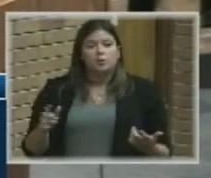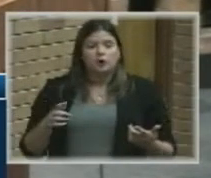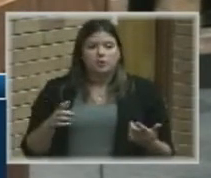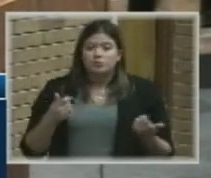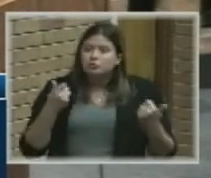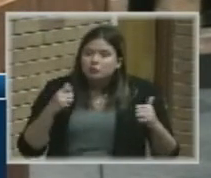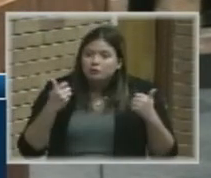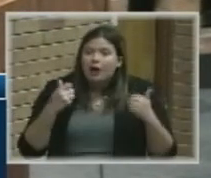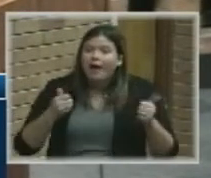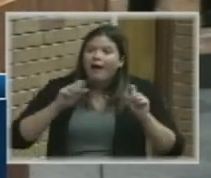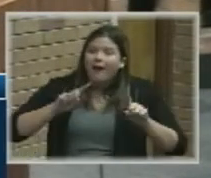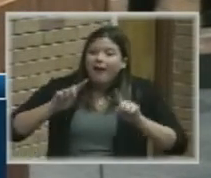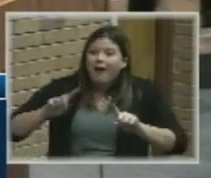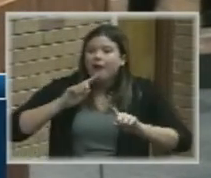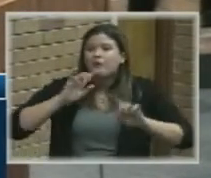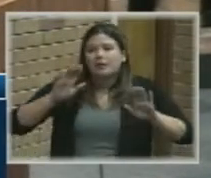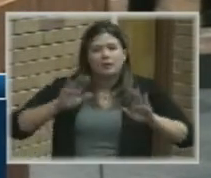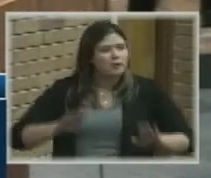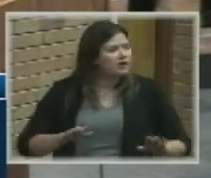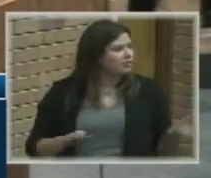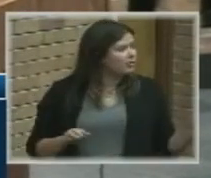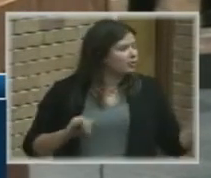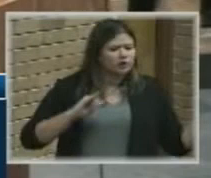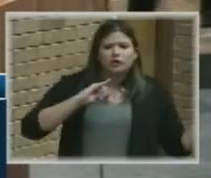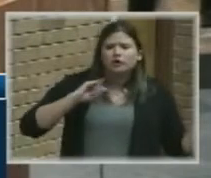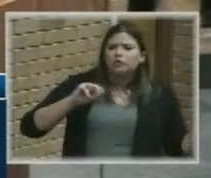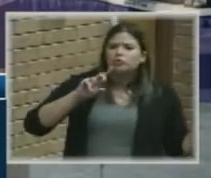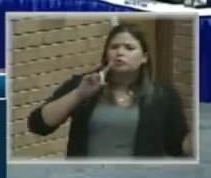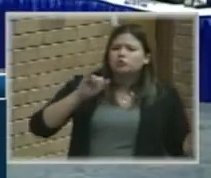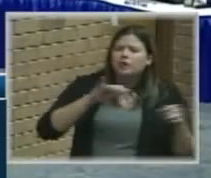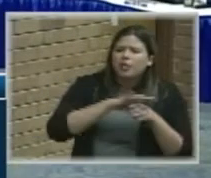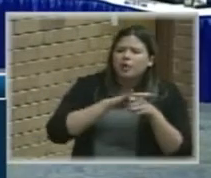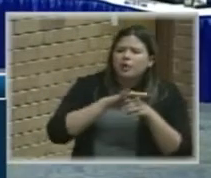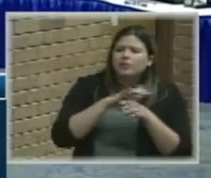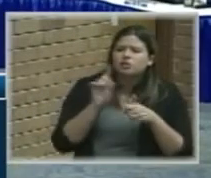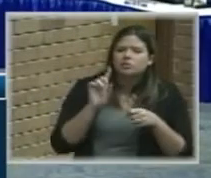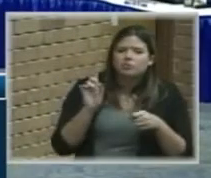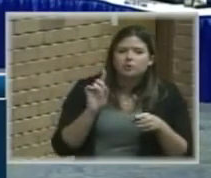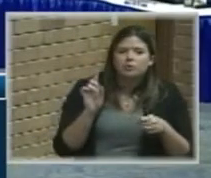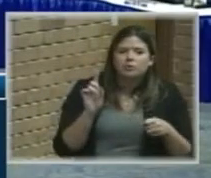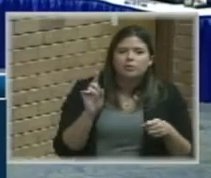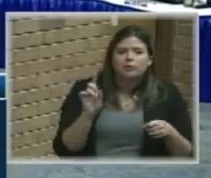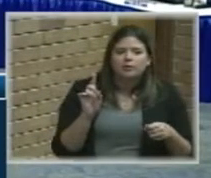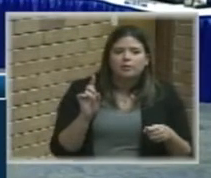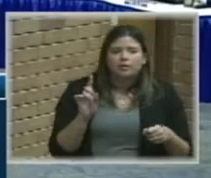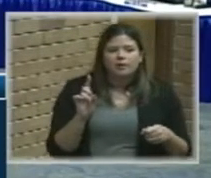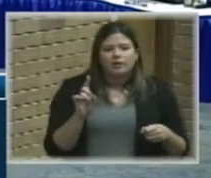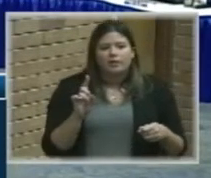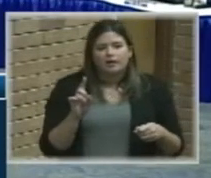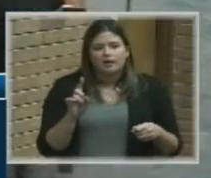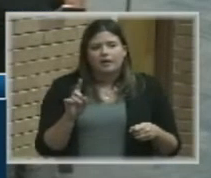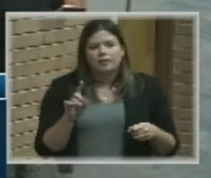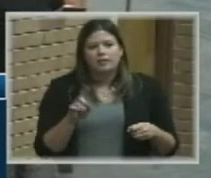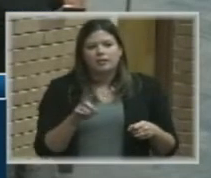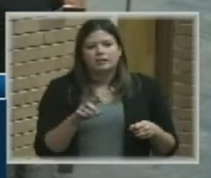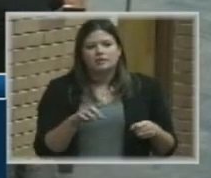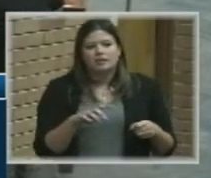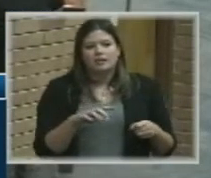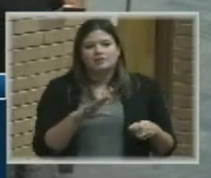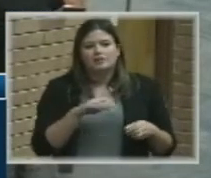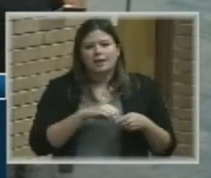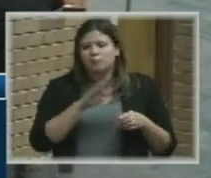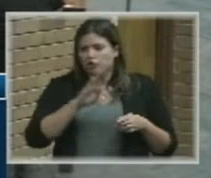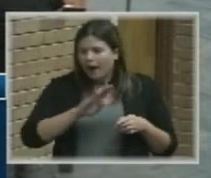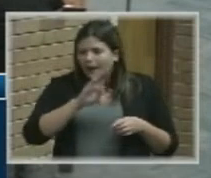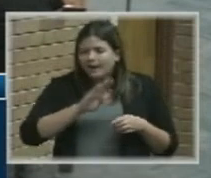it. It's really wonderful. And Judy, the locations? Well, they have it there are a Little number One, of- Little Two, and the Dryden, and it's all